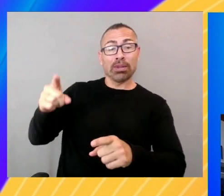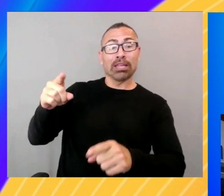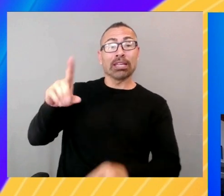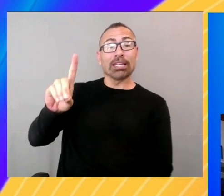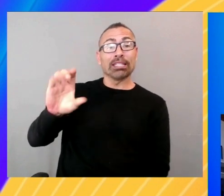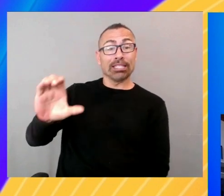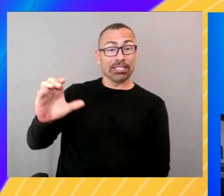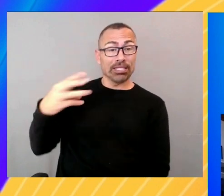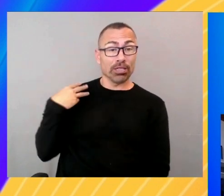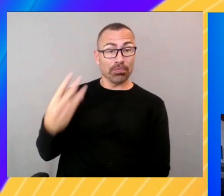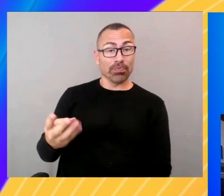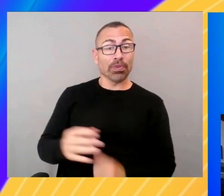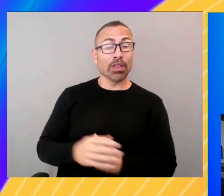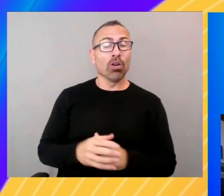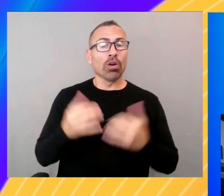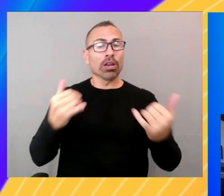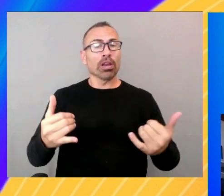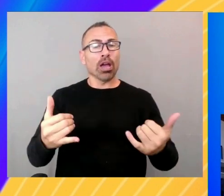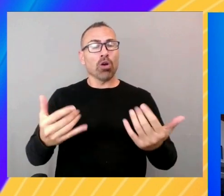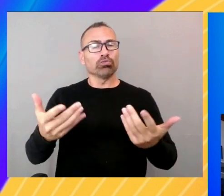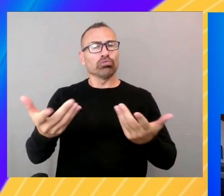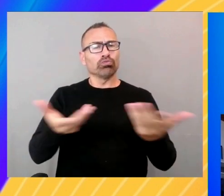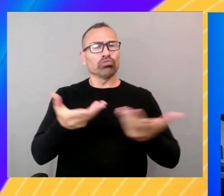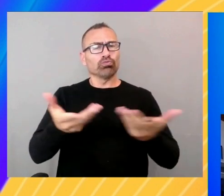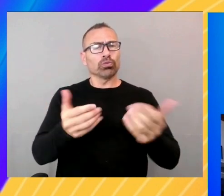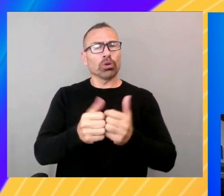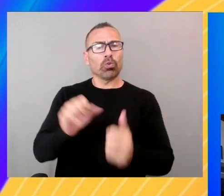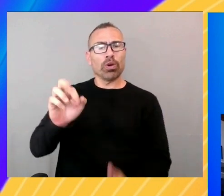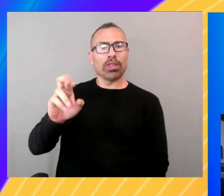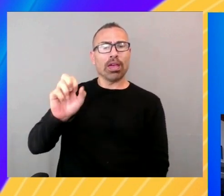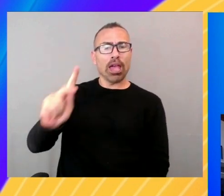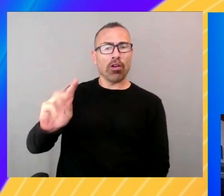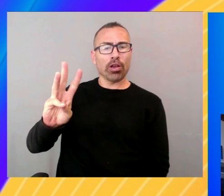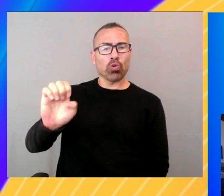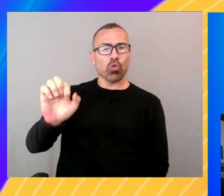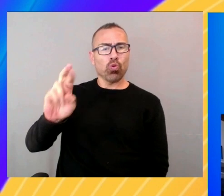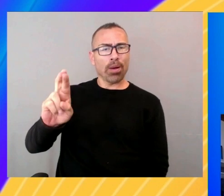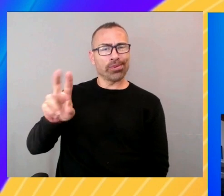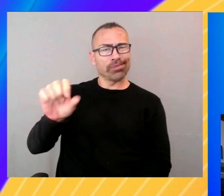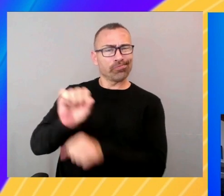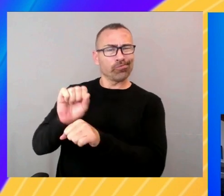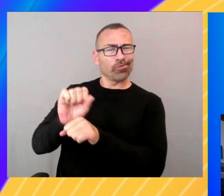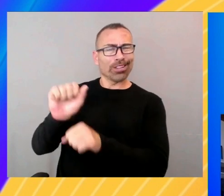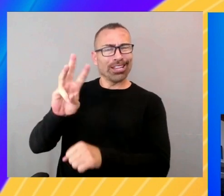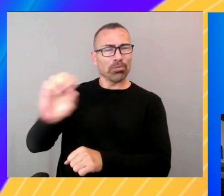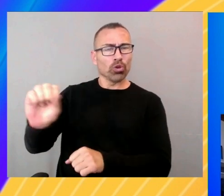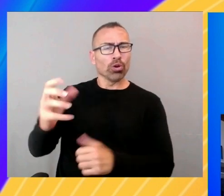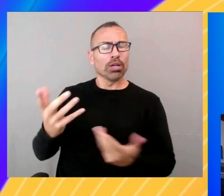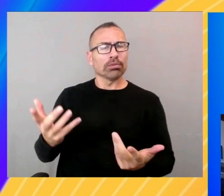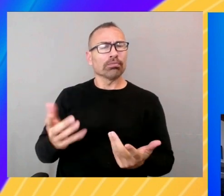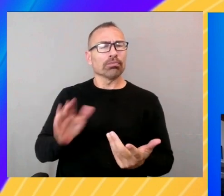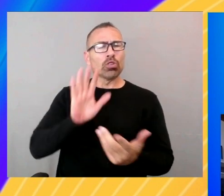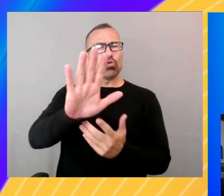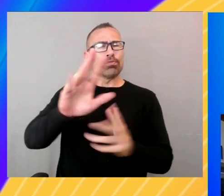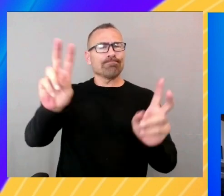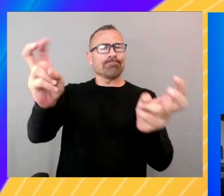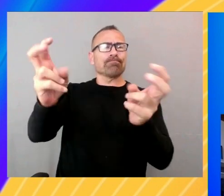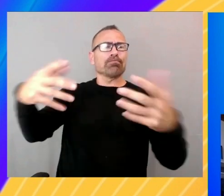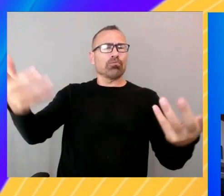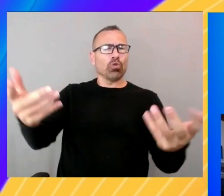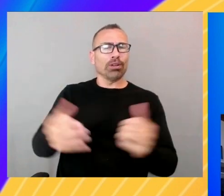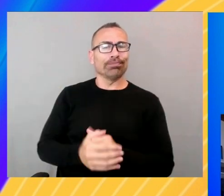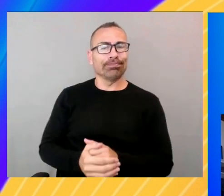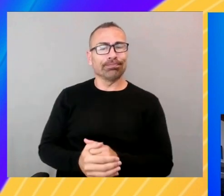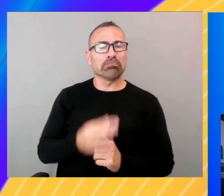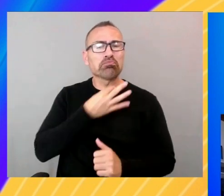from AWS. And can you tell us a little bit about what you're going to be telling customers about today, Eric? Sure. So thanks for